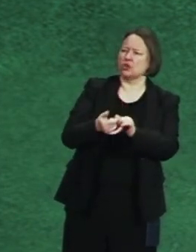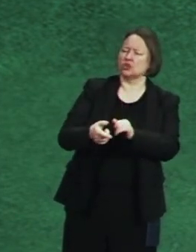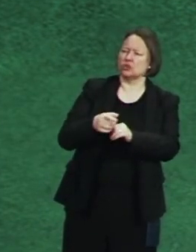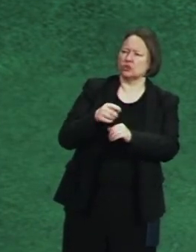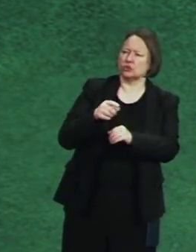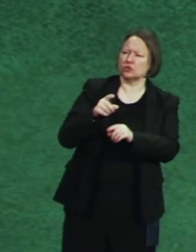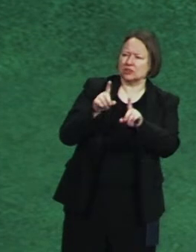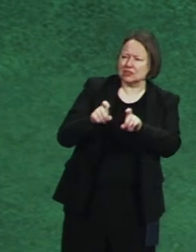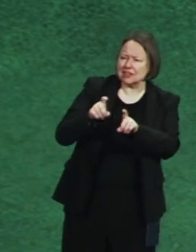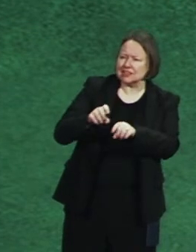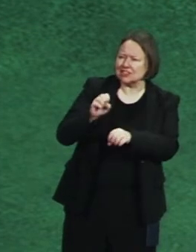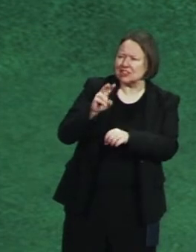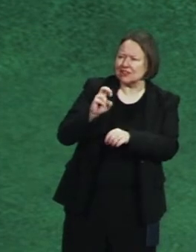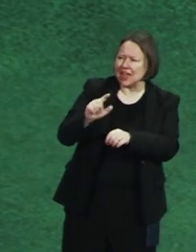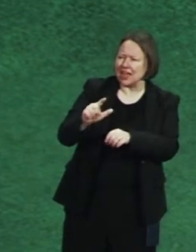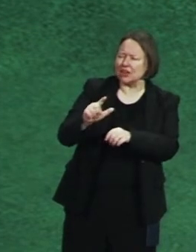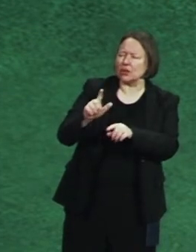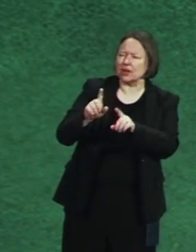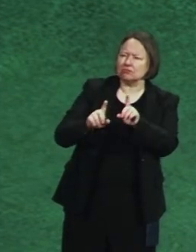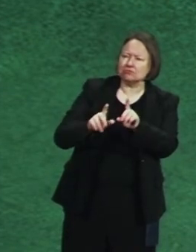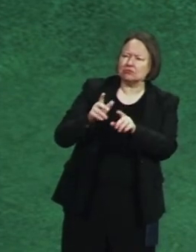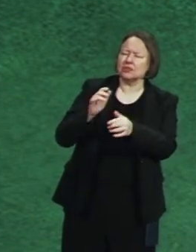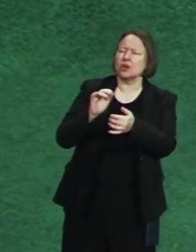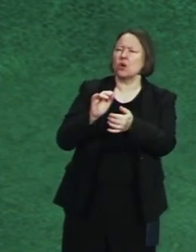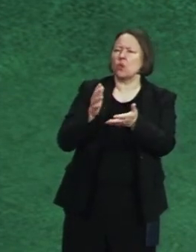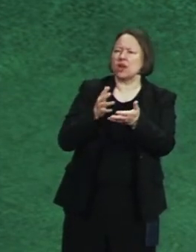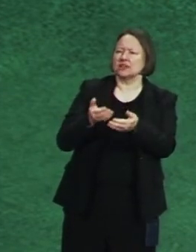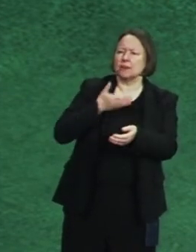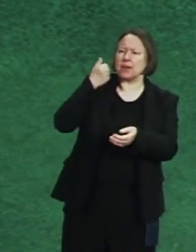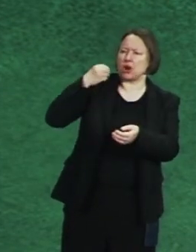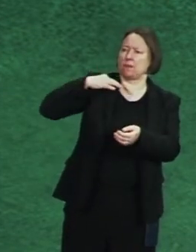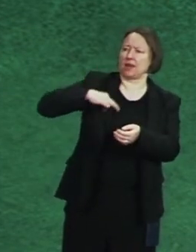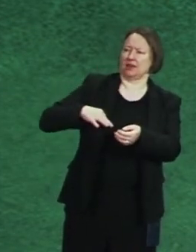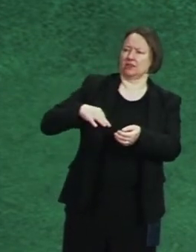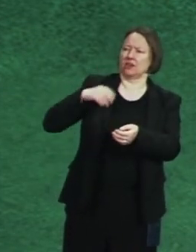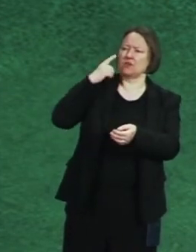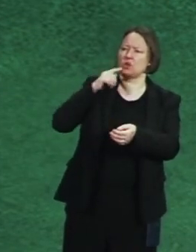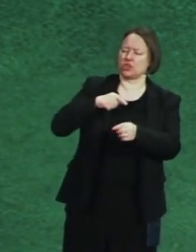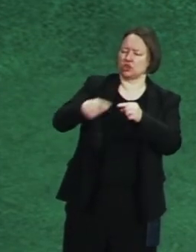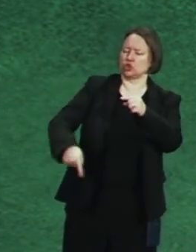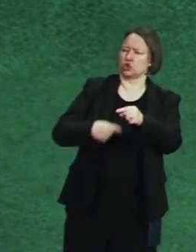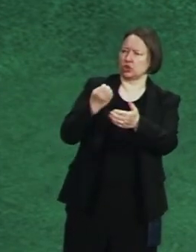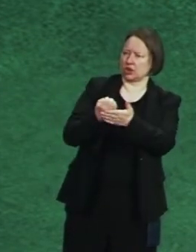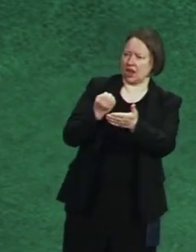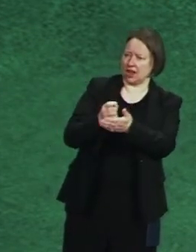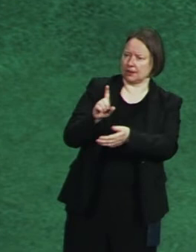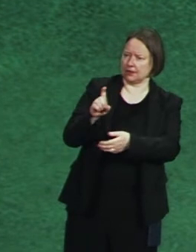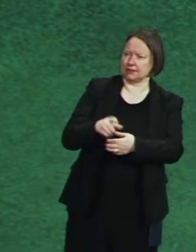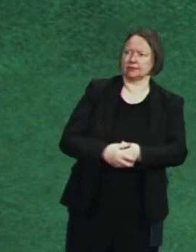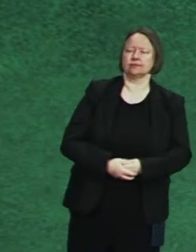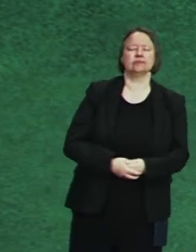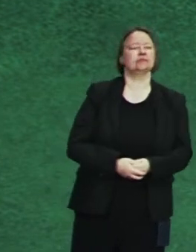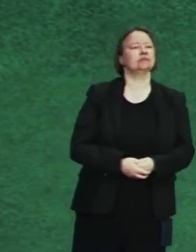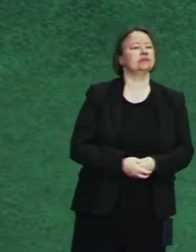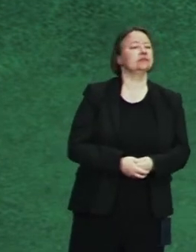which is the bigger benefit to the circular economy?